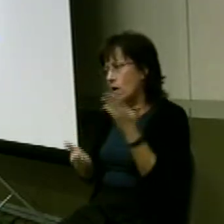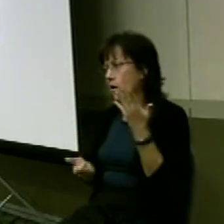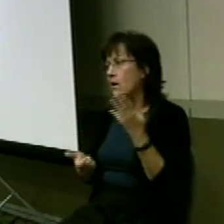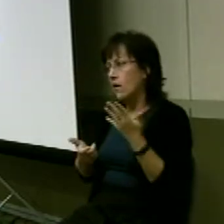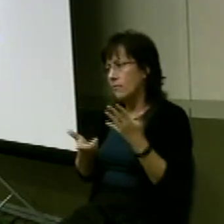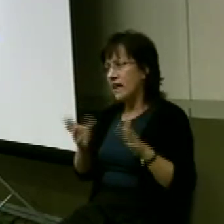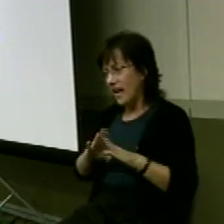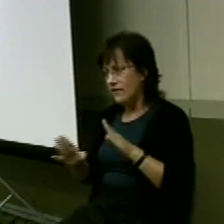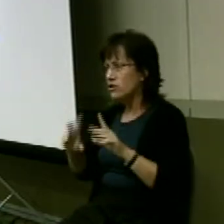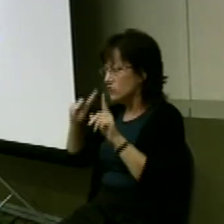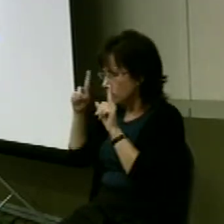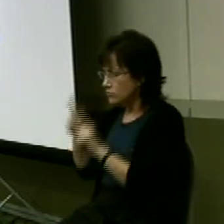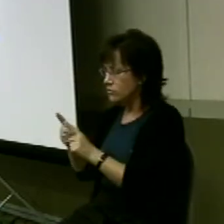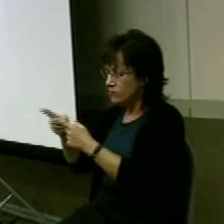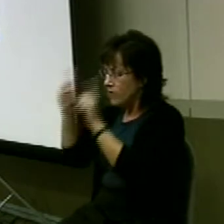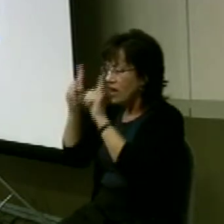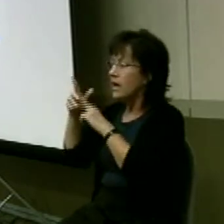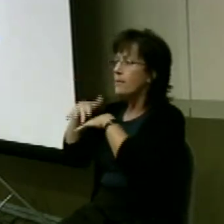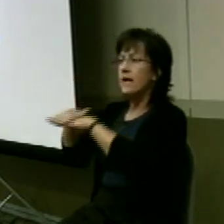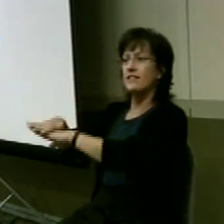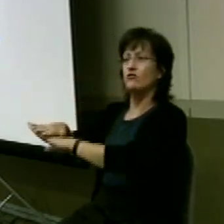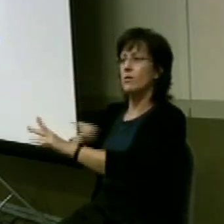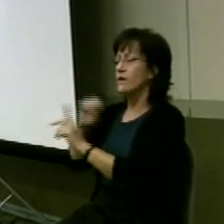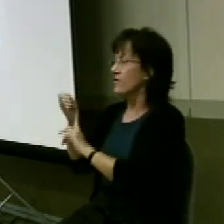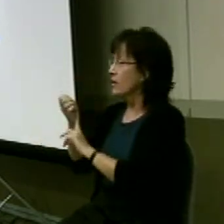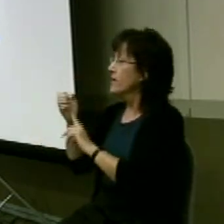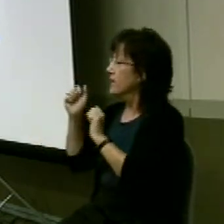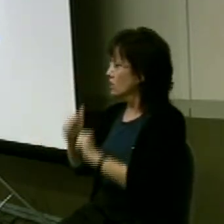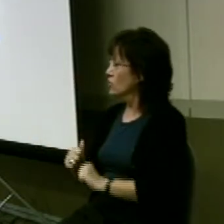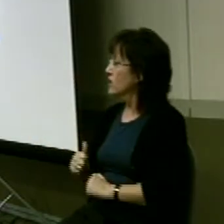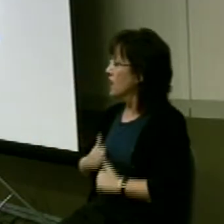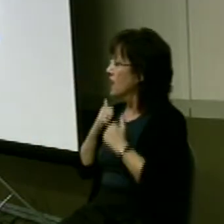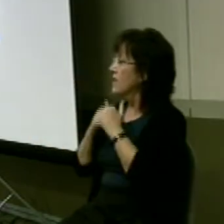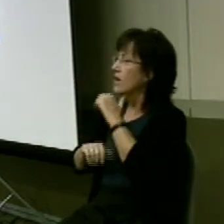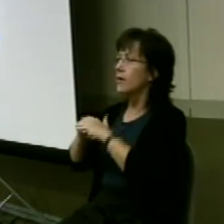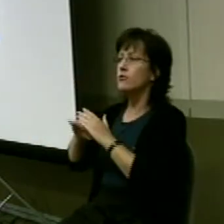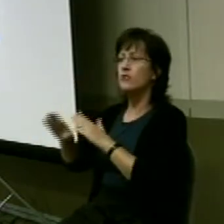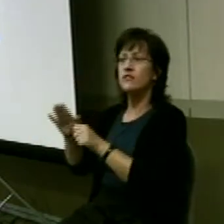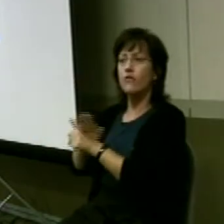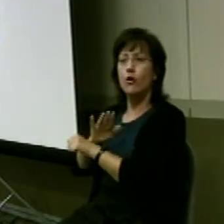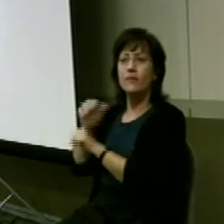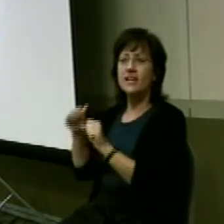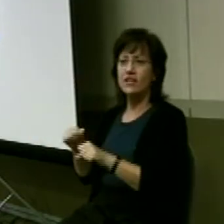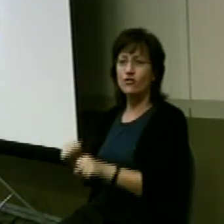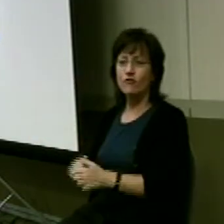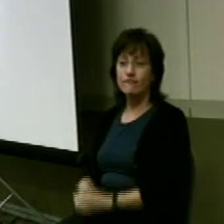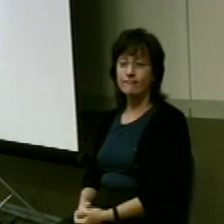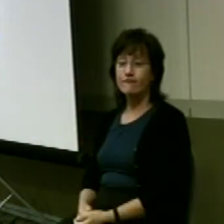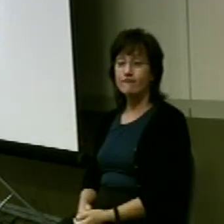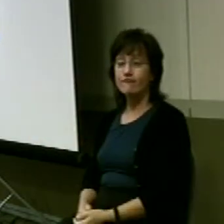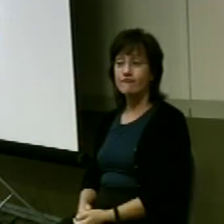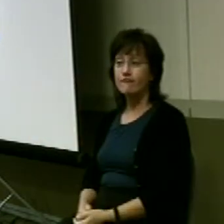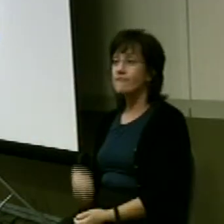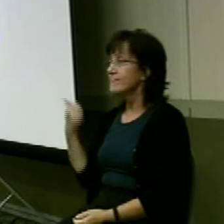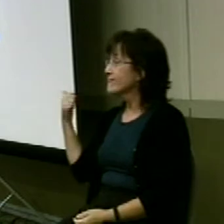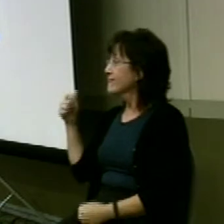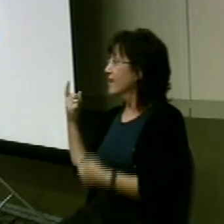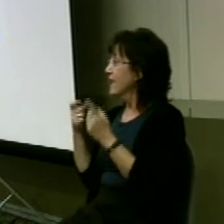behavior at a time, we got Brad to a place where he could be in a mainstream environment and live up to his full